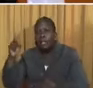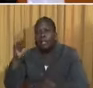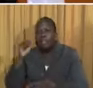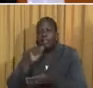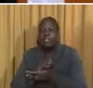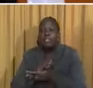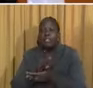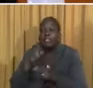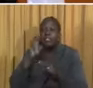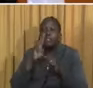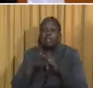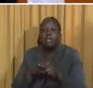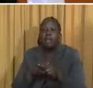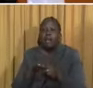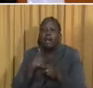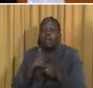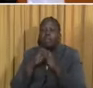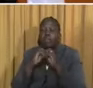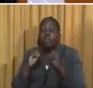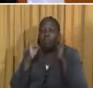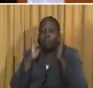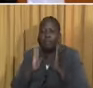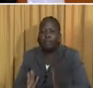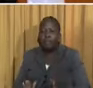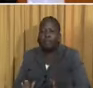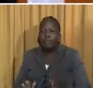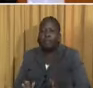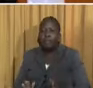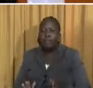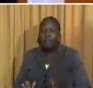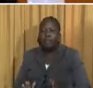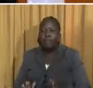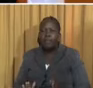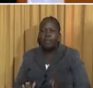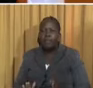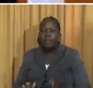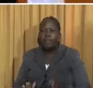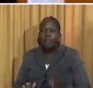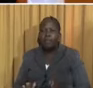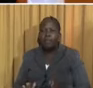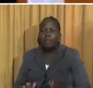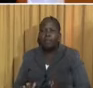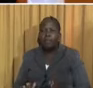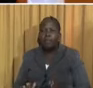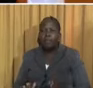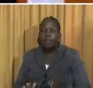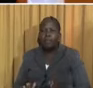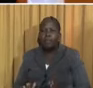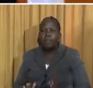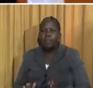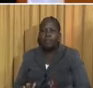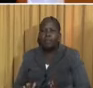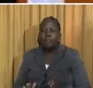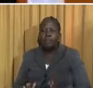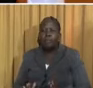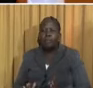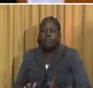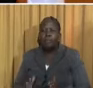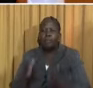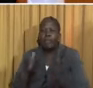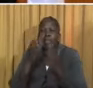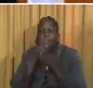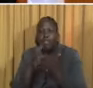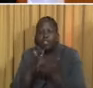shall consist of at least 3 members, but not more than 9. Section